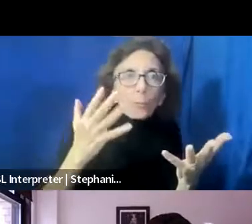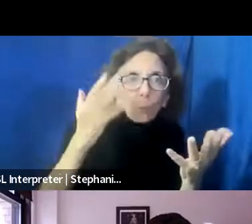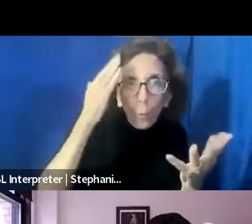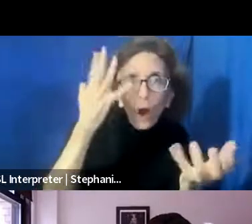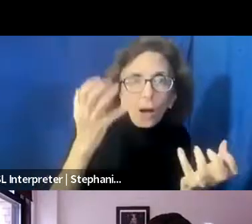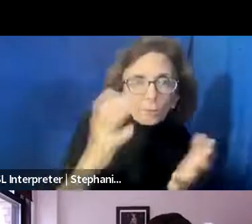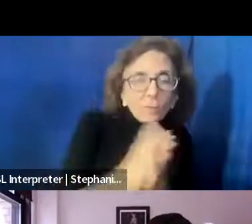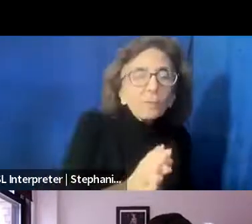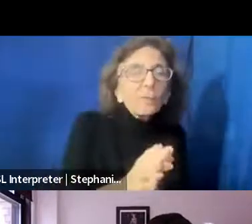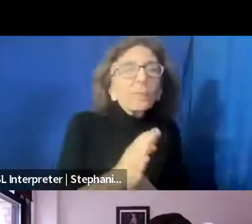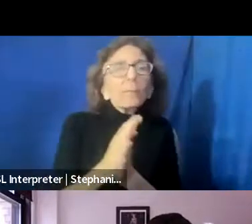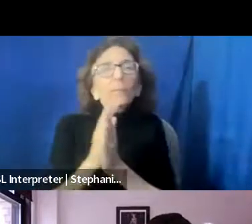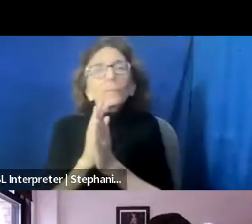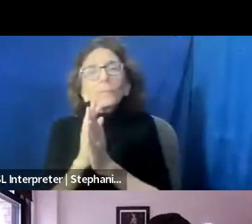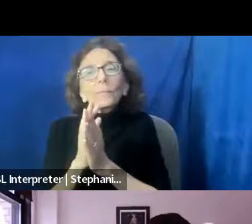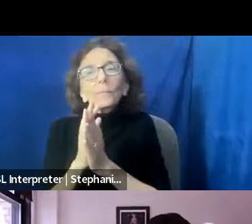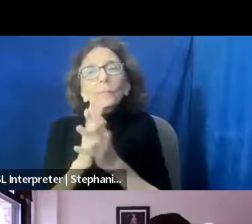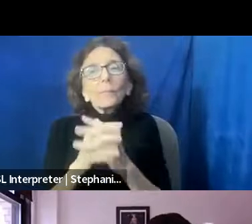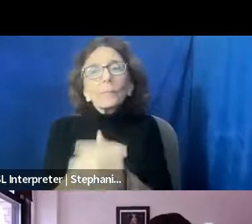and this, you know,